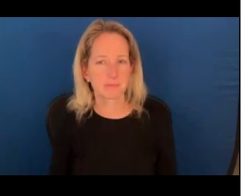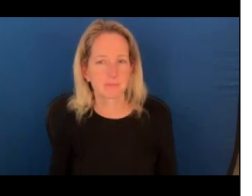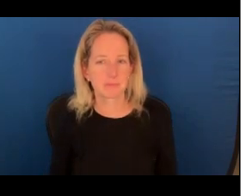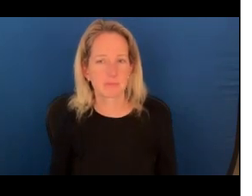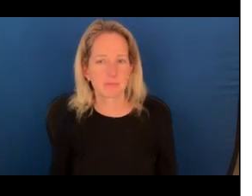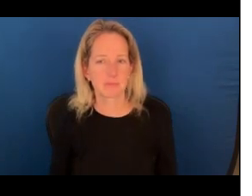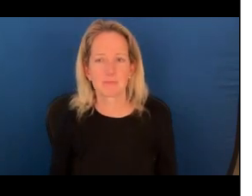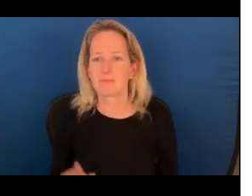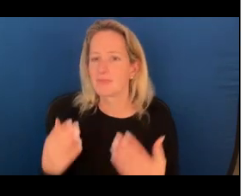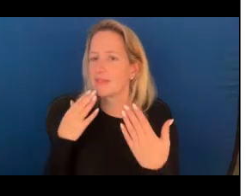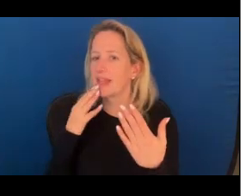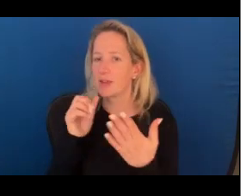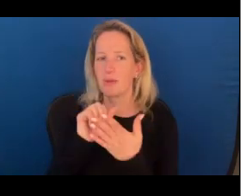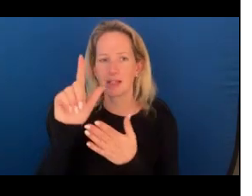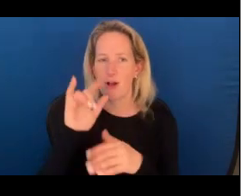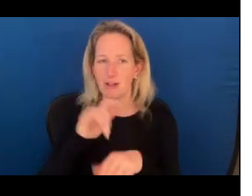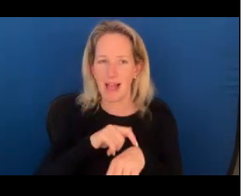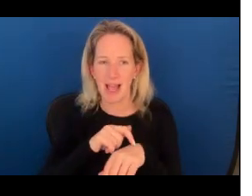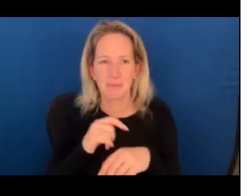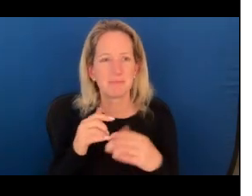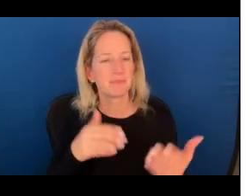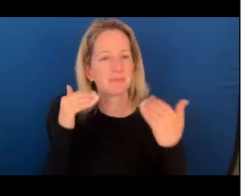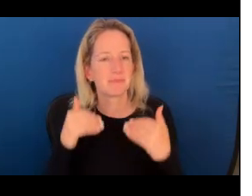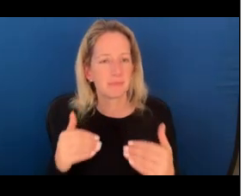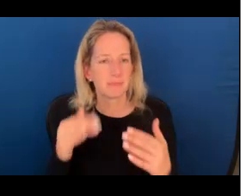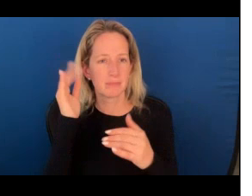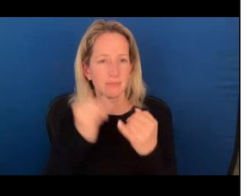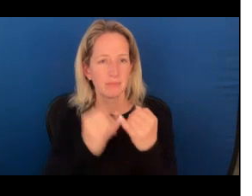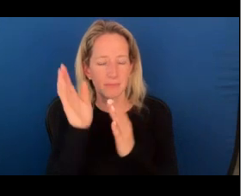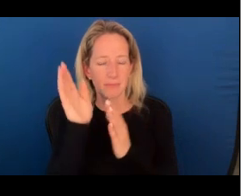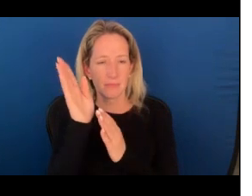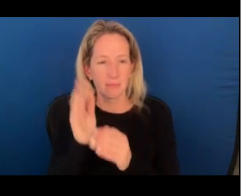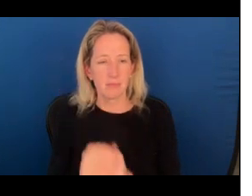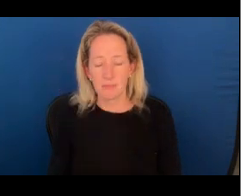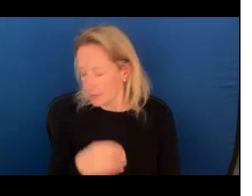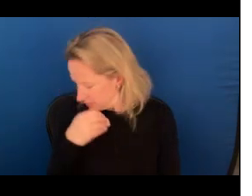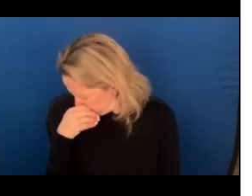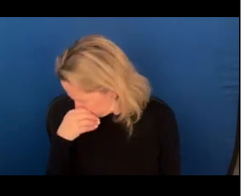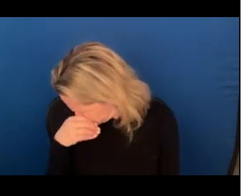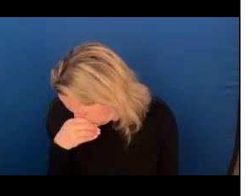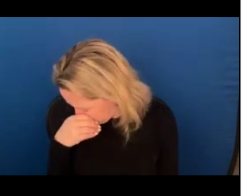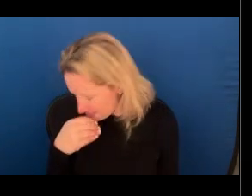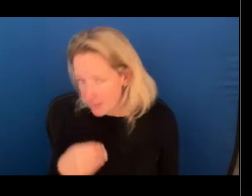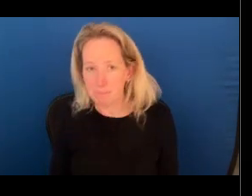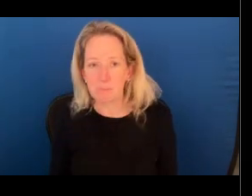Thank you. That's all the time we have for questions. We'll move on to our last presenter before we...